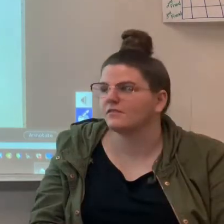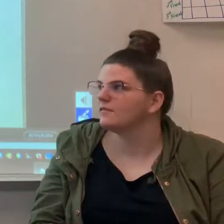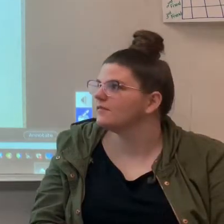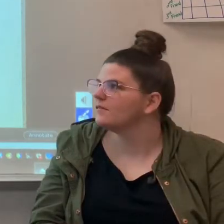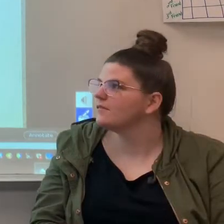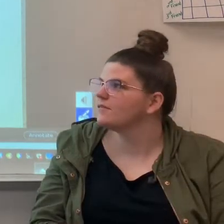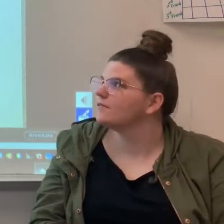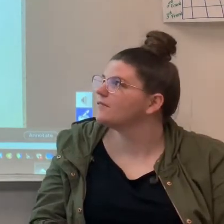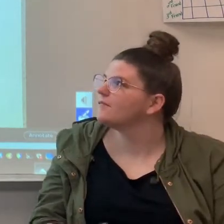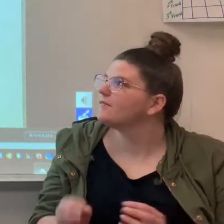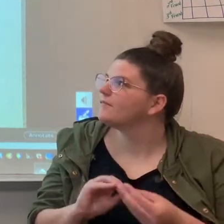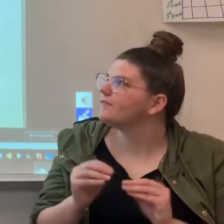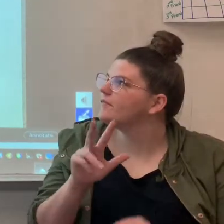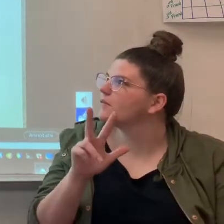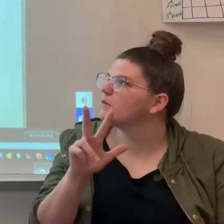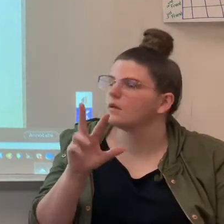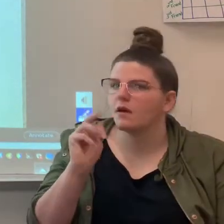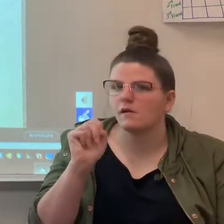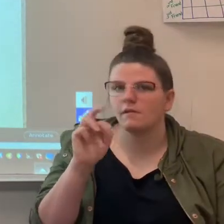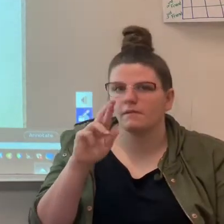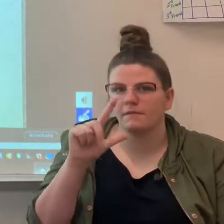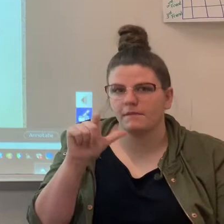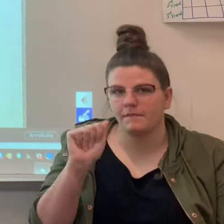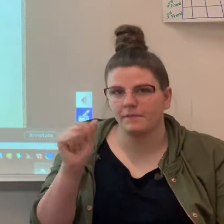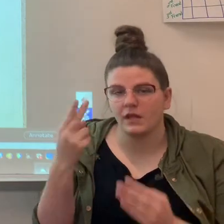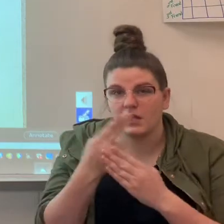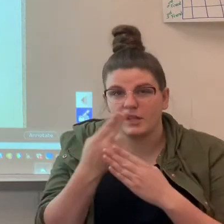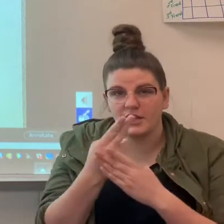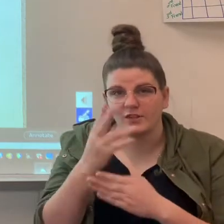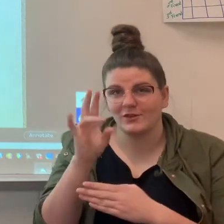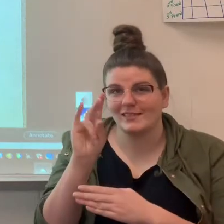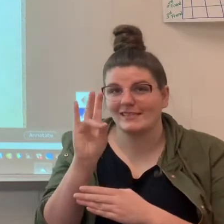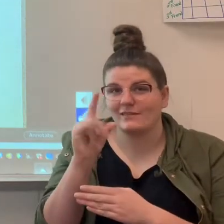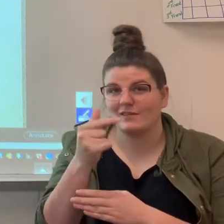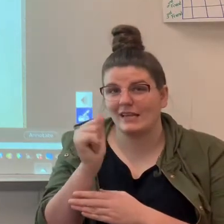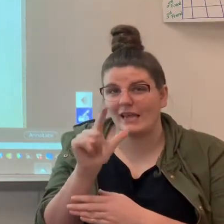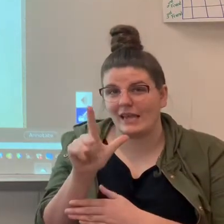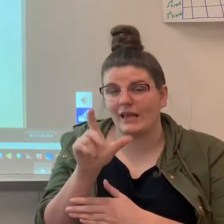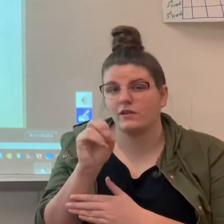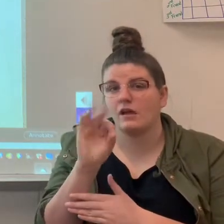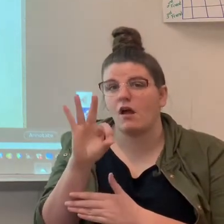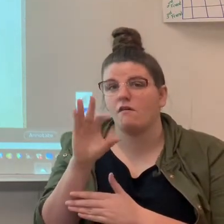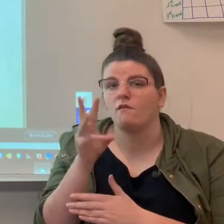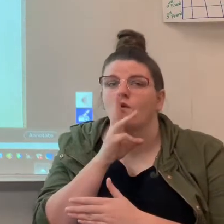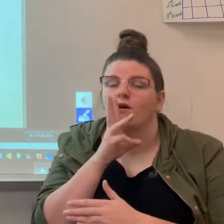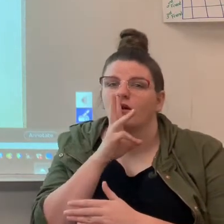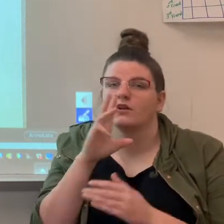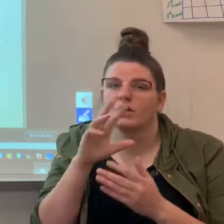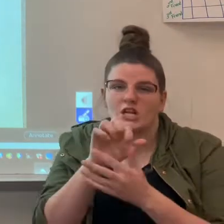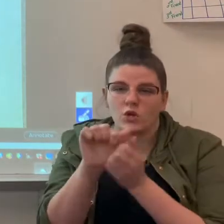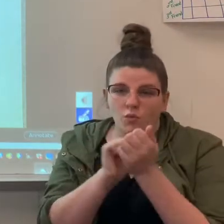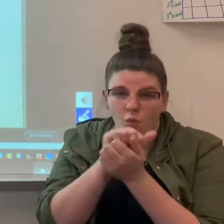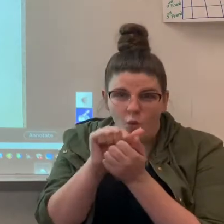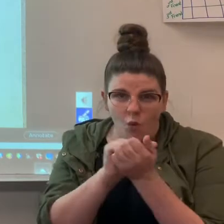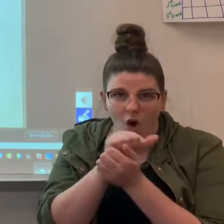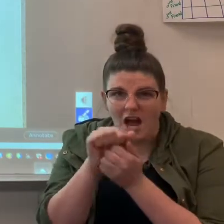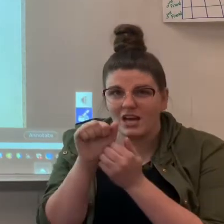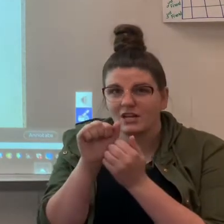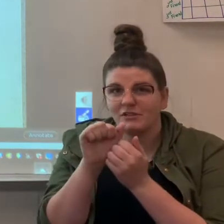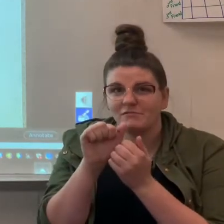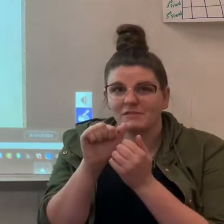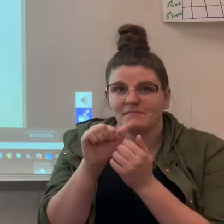Okay. Number 3, Marla used 17 gallons of water to wash 6